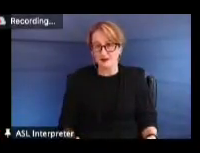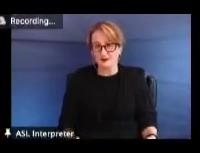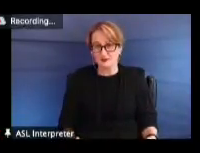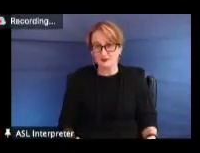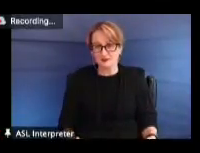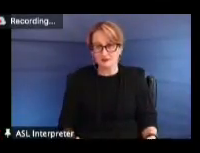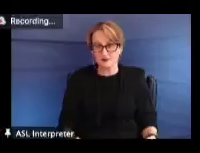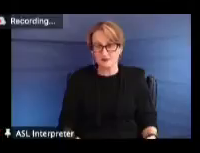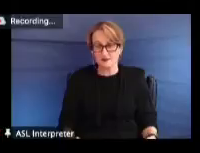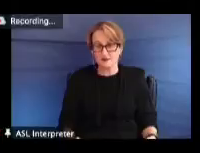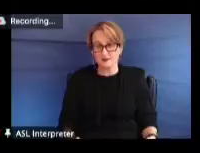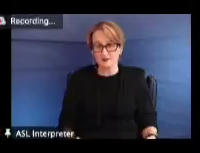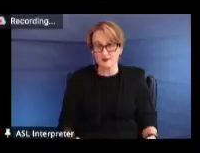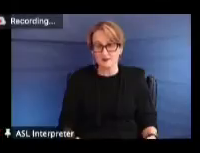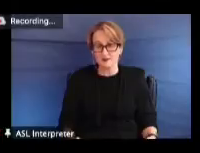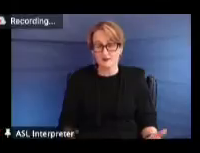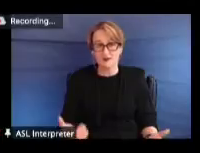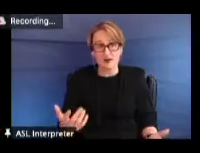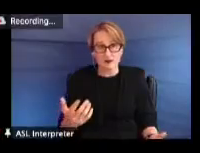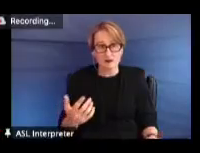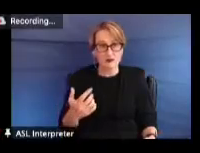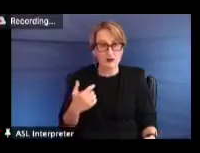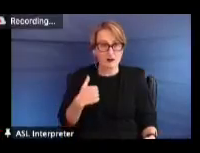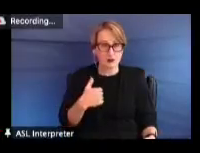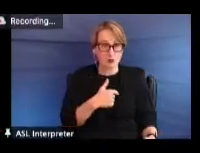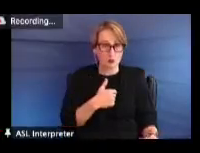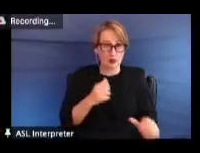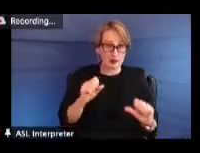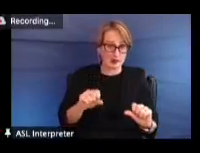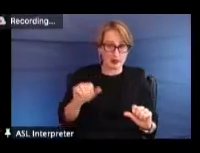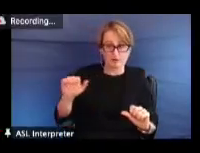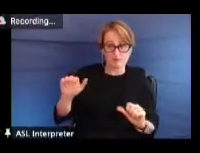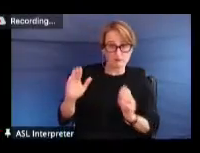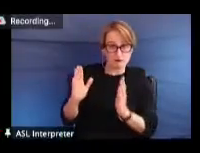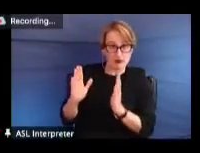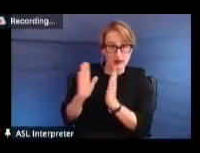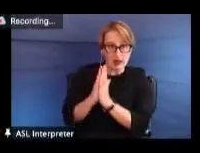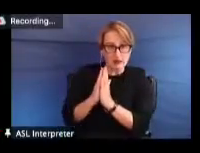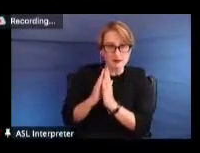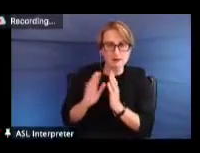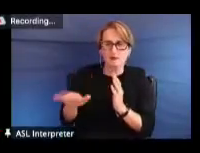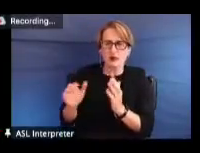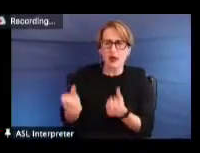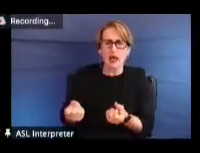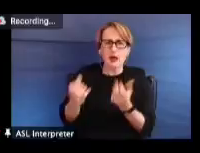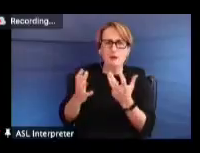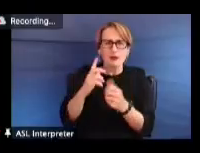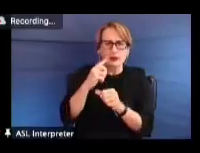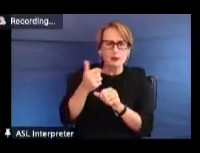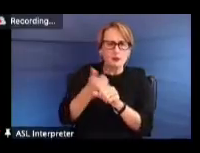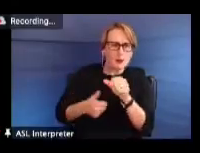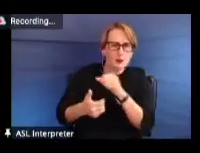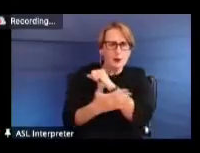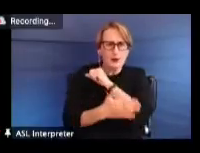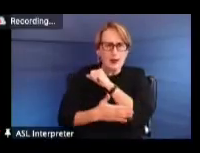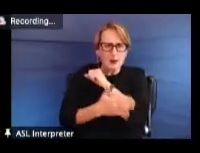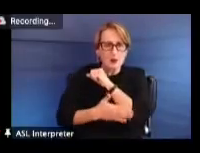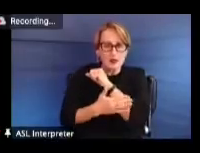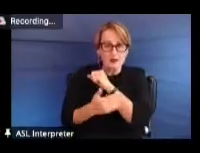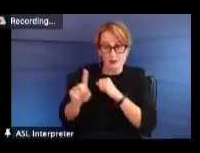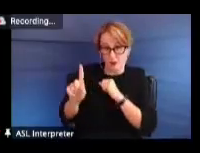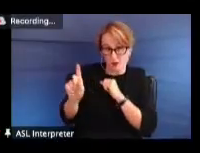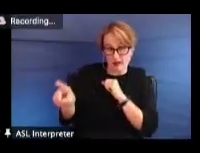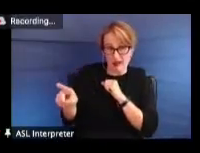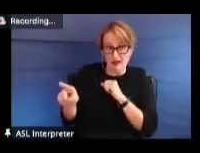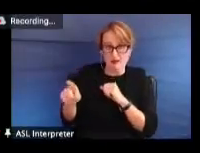I don't know. Sure, we'd probably ask, hey, how many per county, things like that. But that's